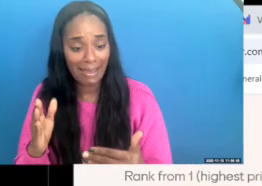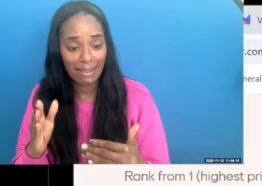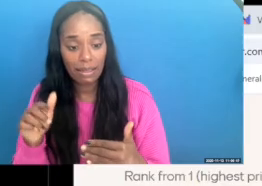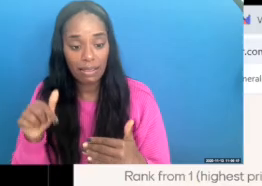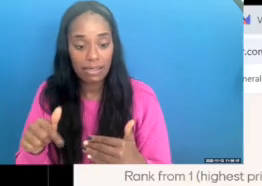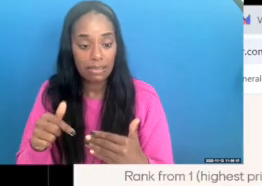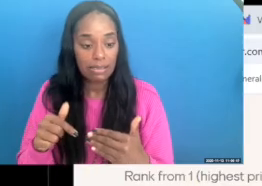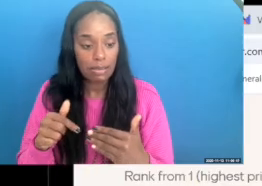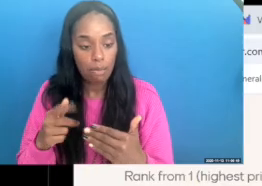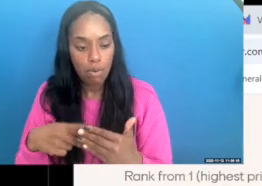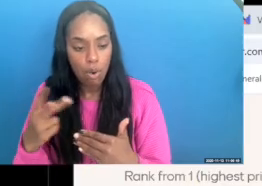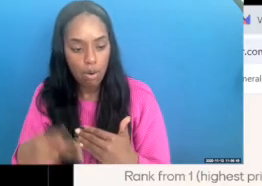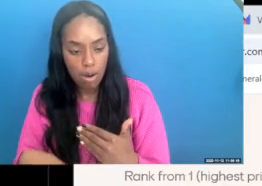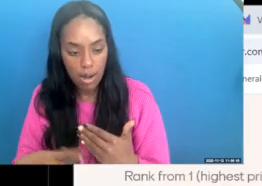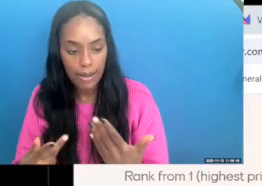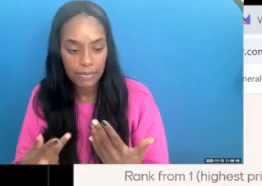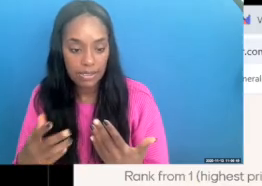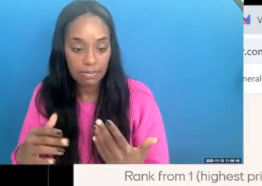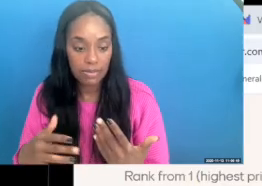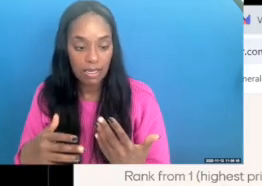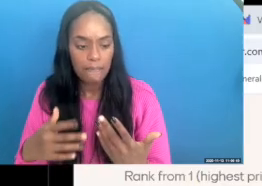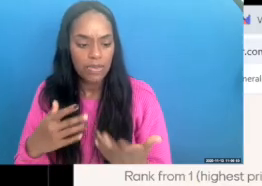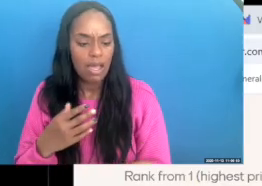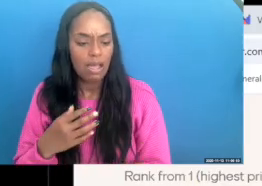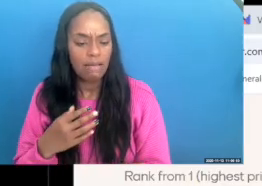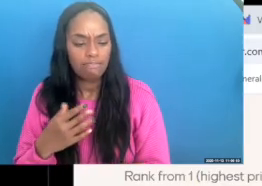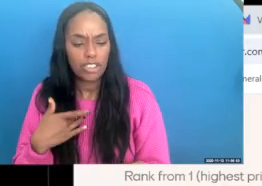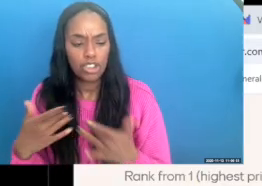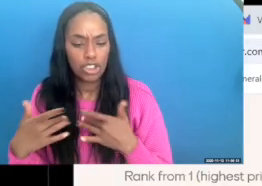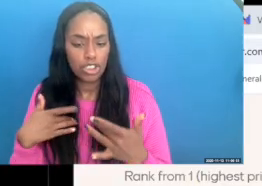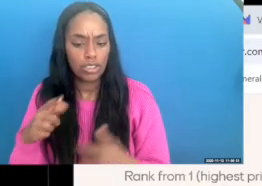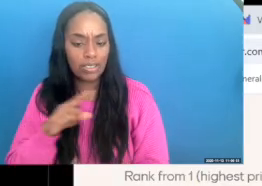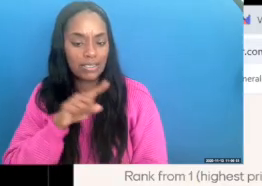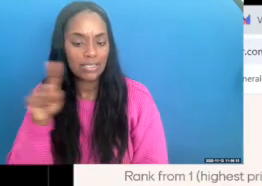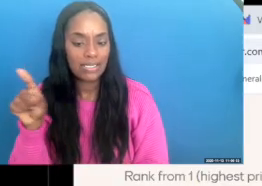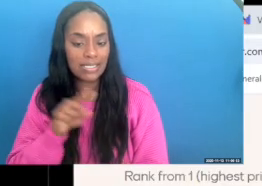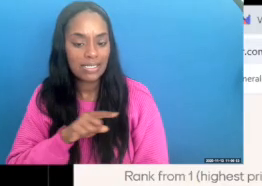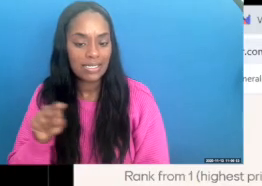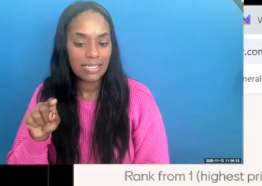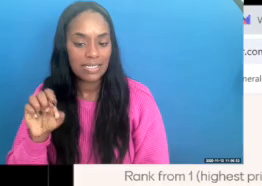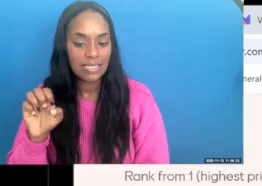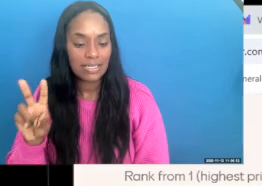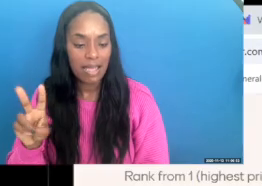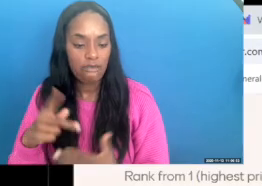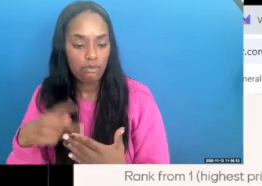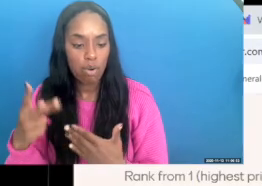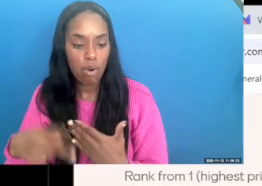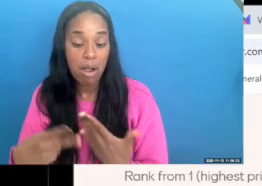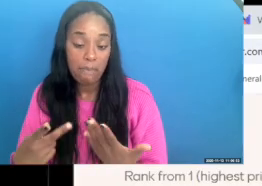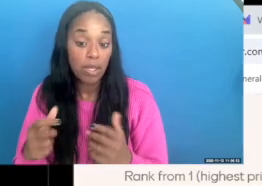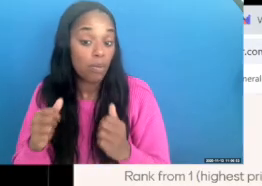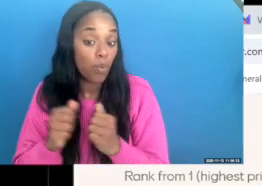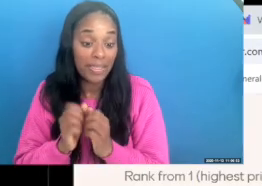developed. And I am concerned that the ZEV program, even with incentives, would not